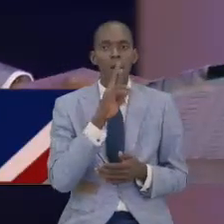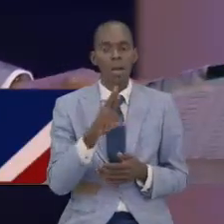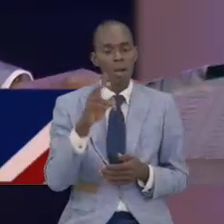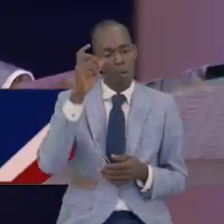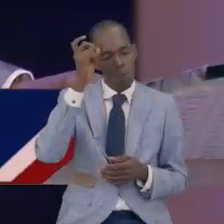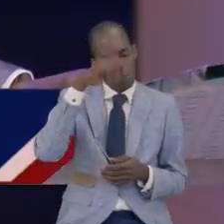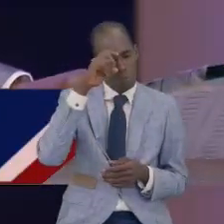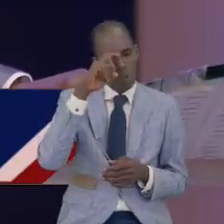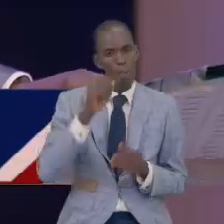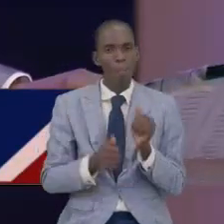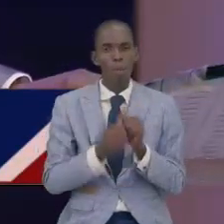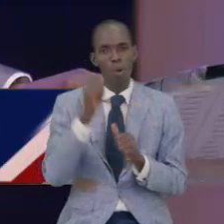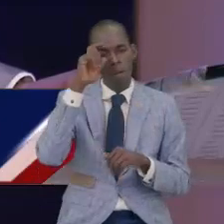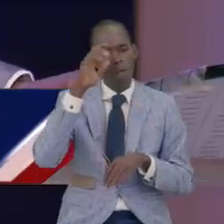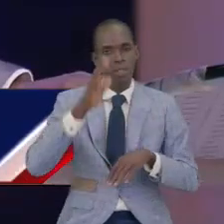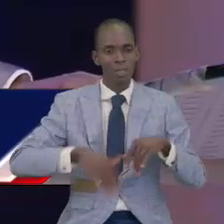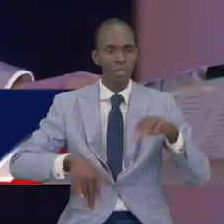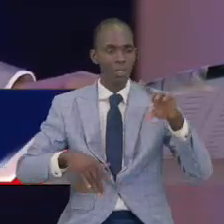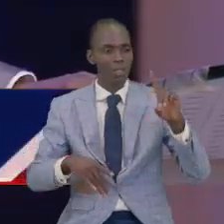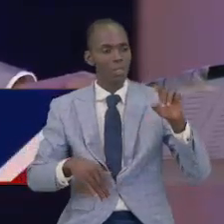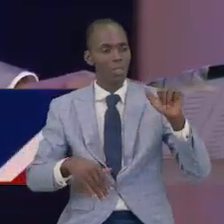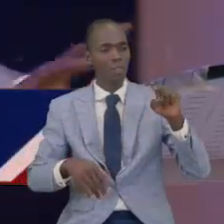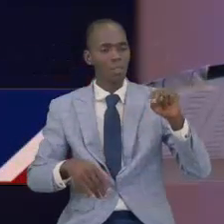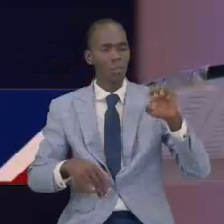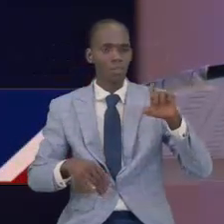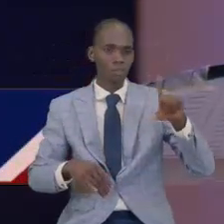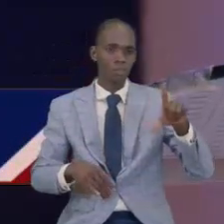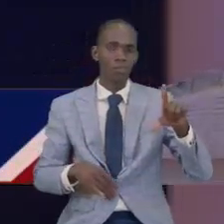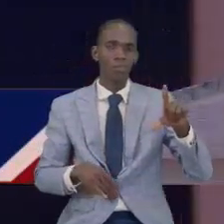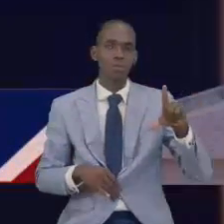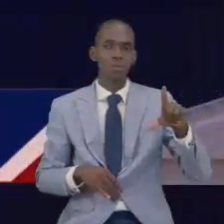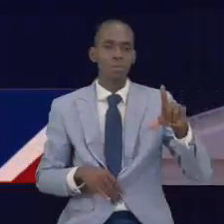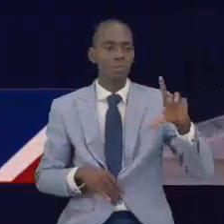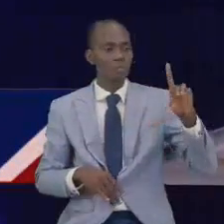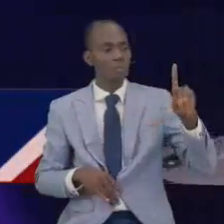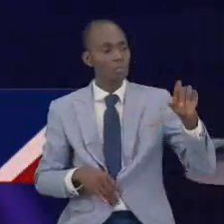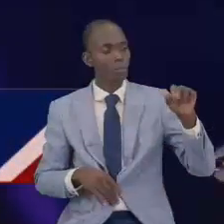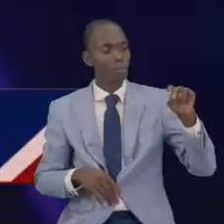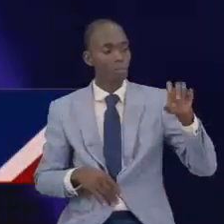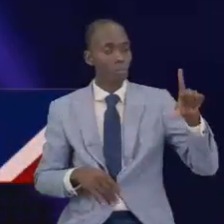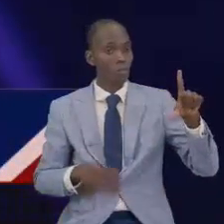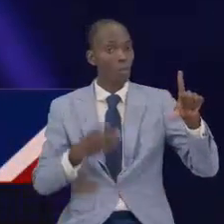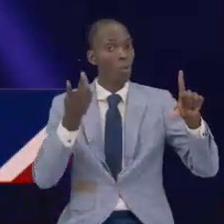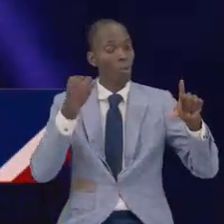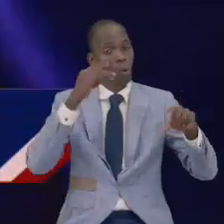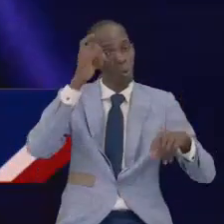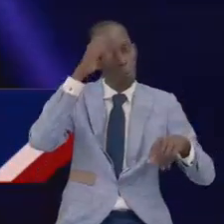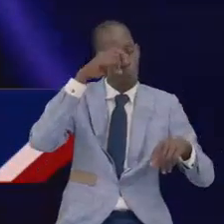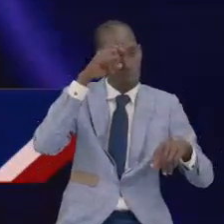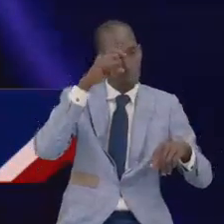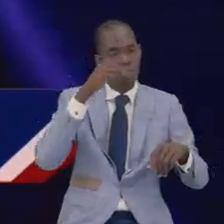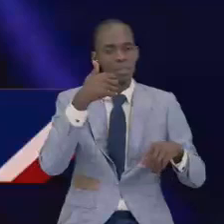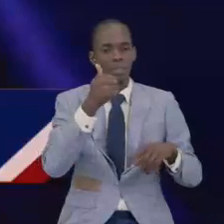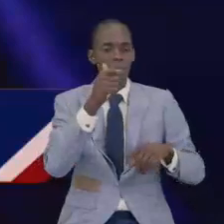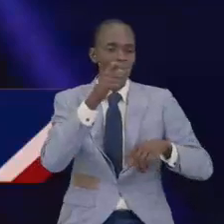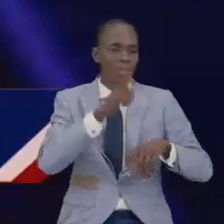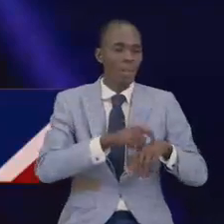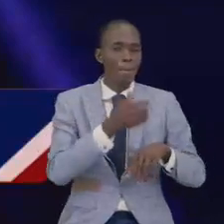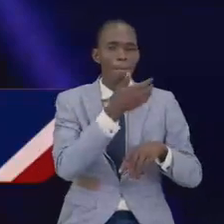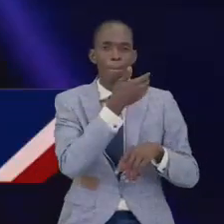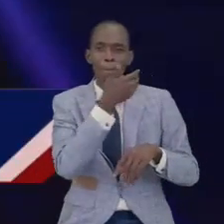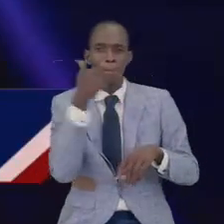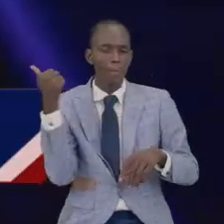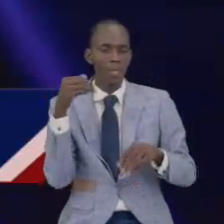Daniel. Wiser than Daniel. Wiser than Daniel. Daniel was wise. He was 10 times better